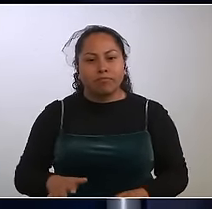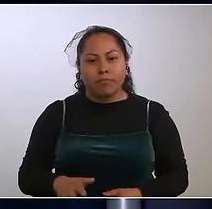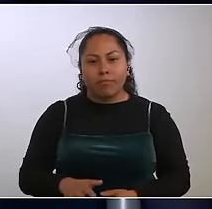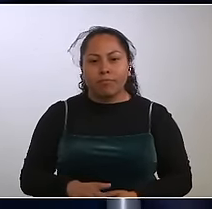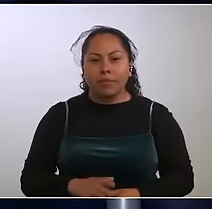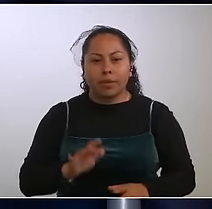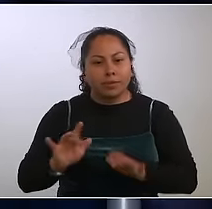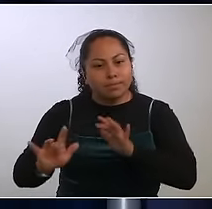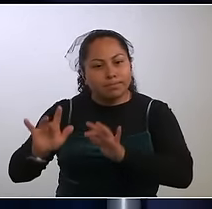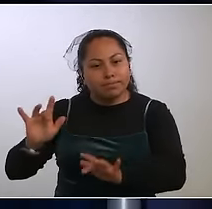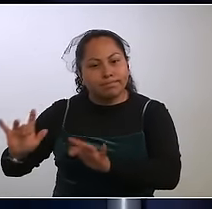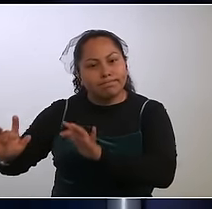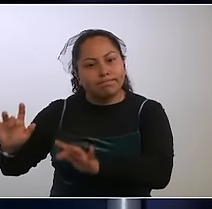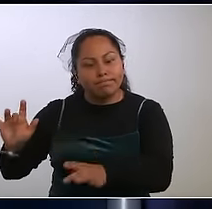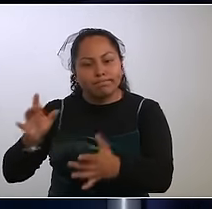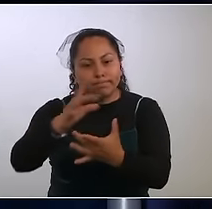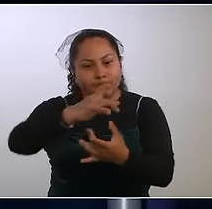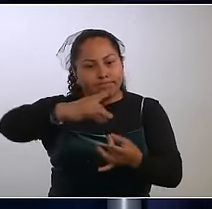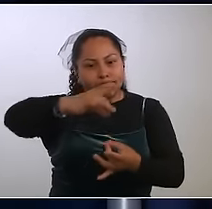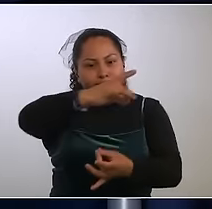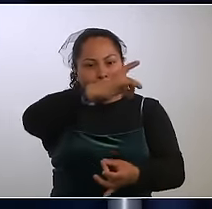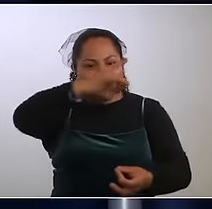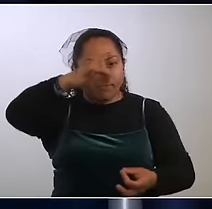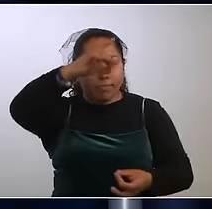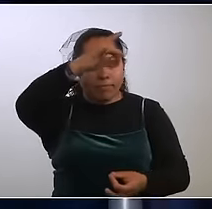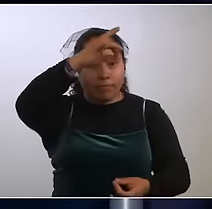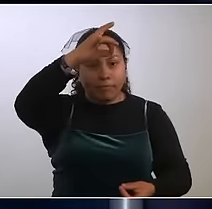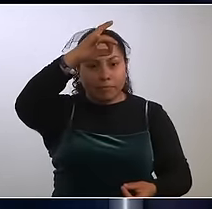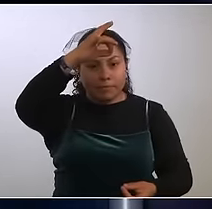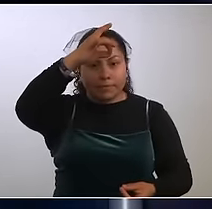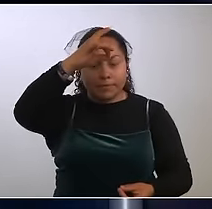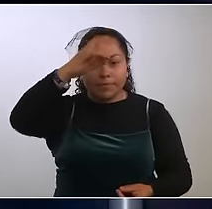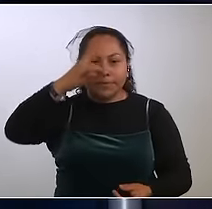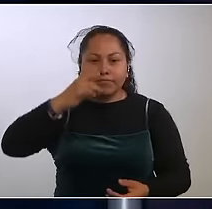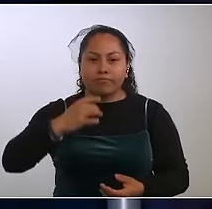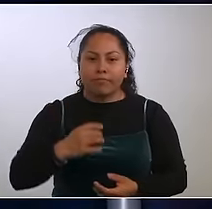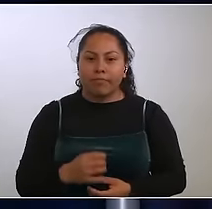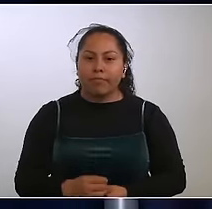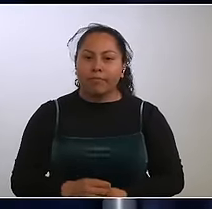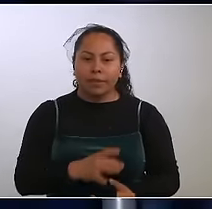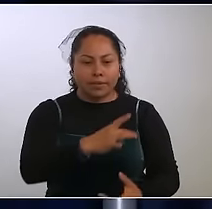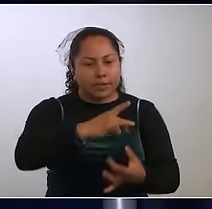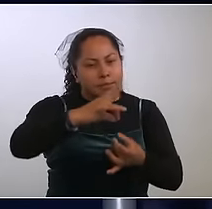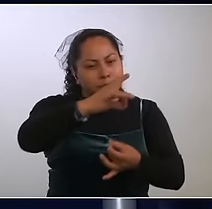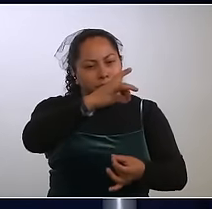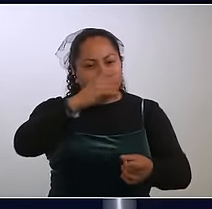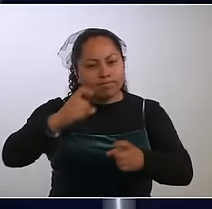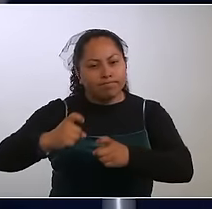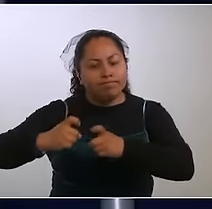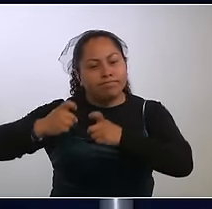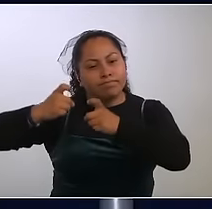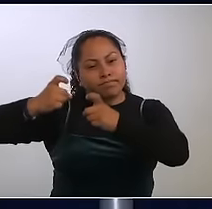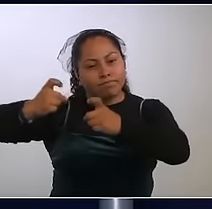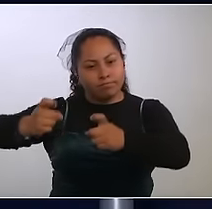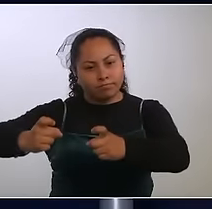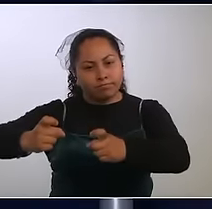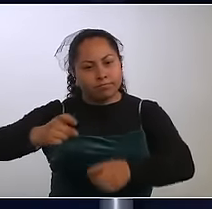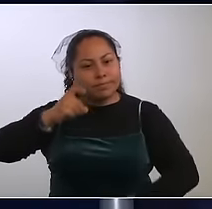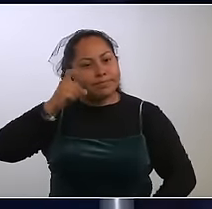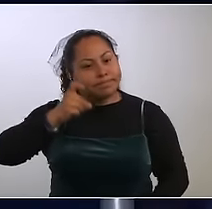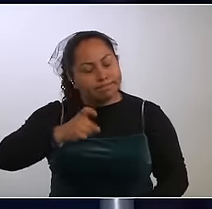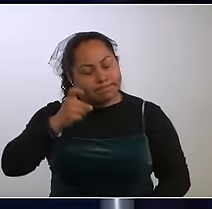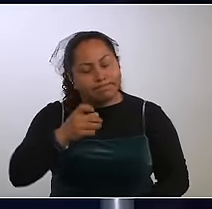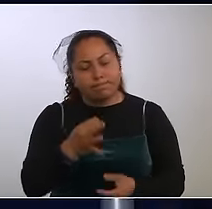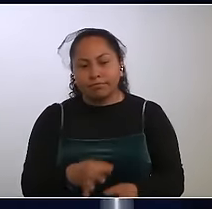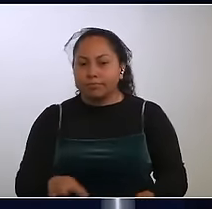through the manifestation of the spiritual gifts, because they're essential to reaching our world and